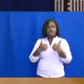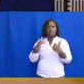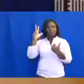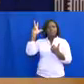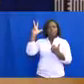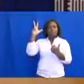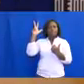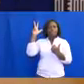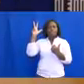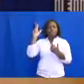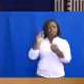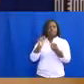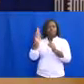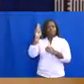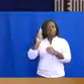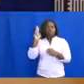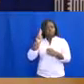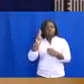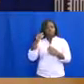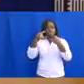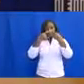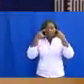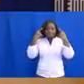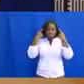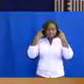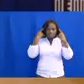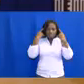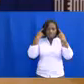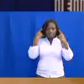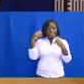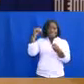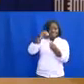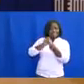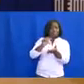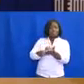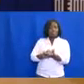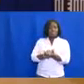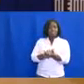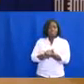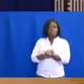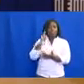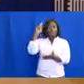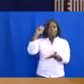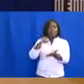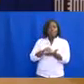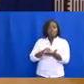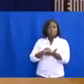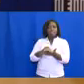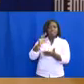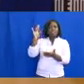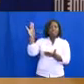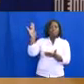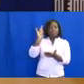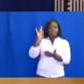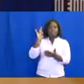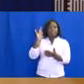reusable face masks. In addition to this … 1,700 … singles Veronica